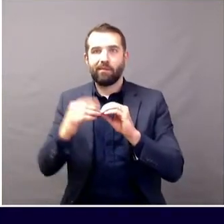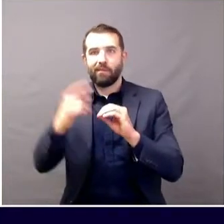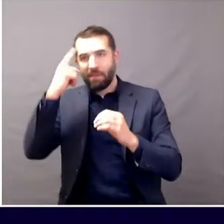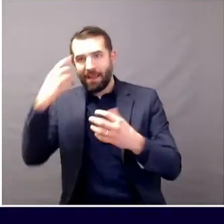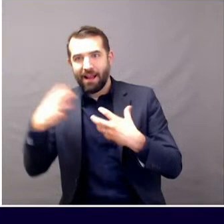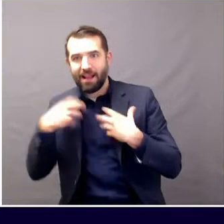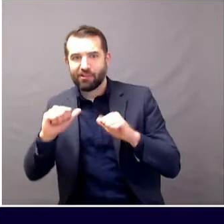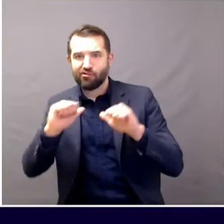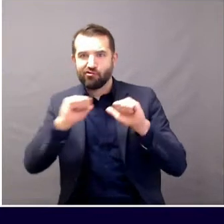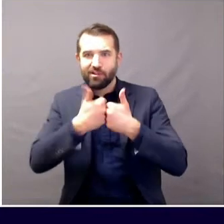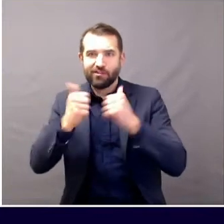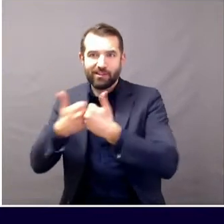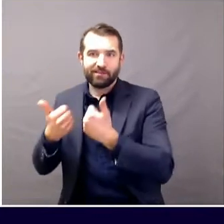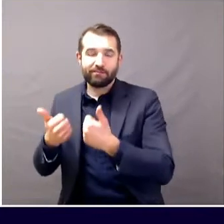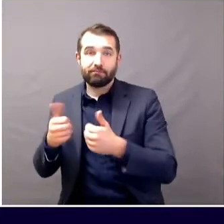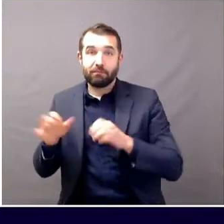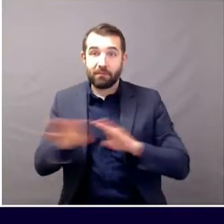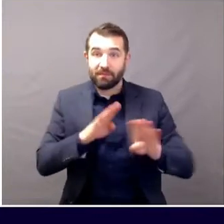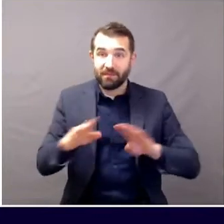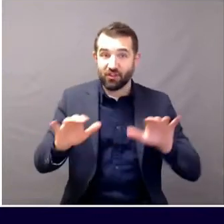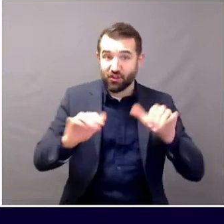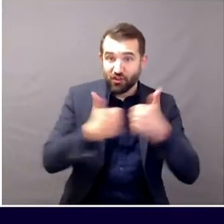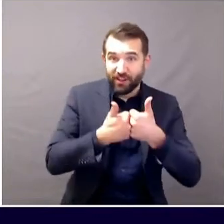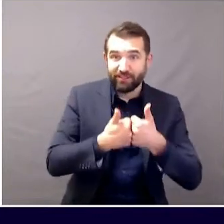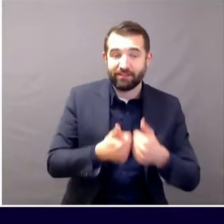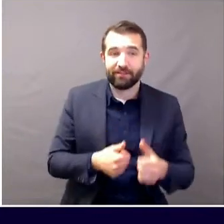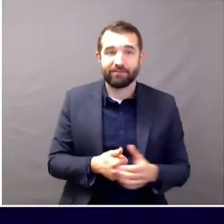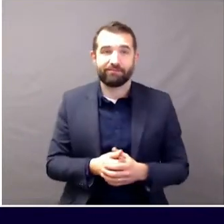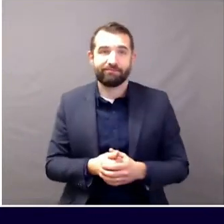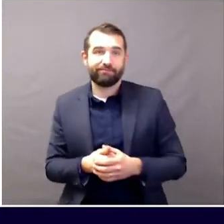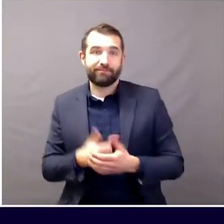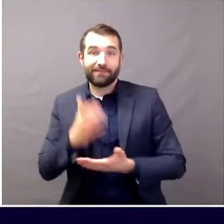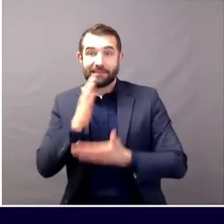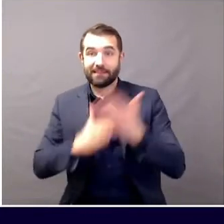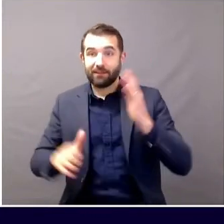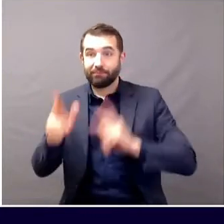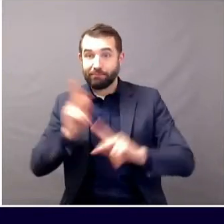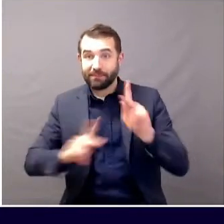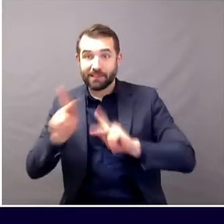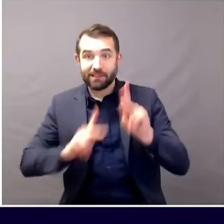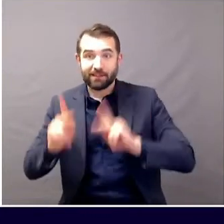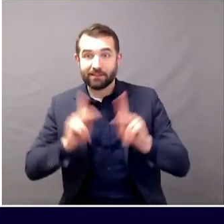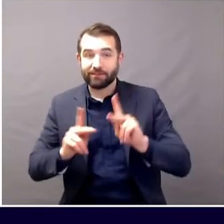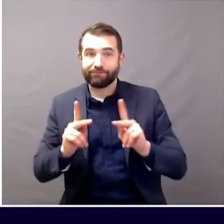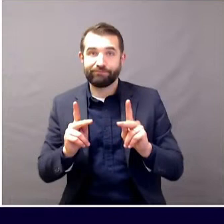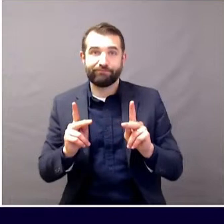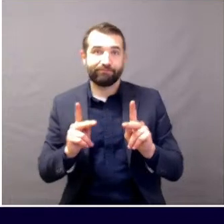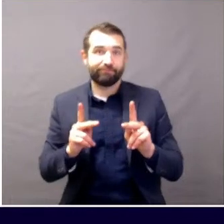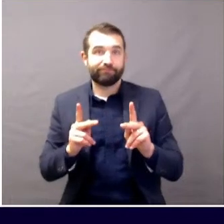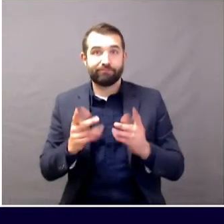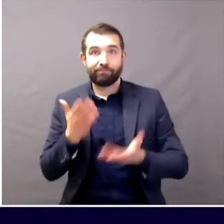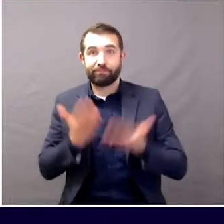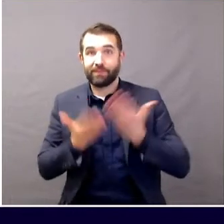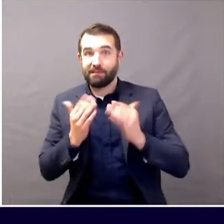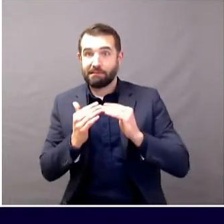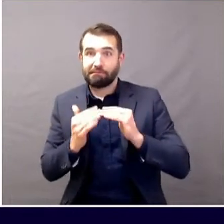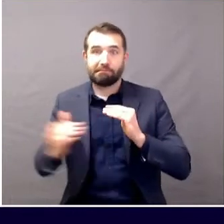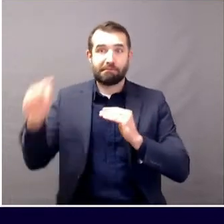health condition that needs extra support and treatment. Things such as a low mood most of the time for more than a week or